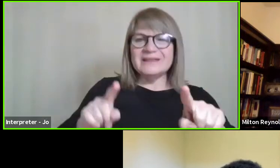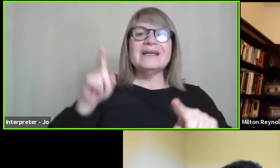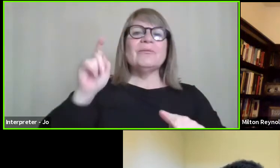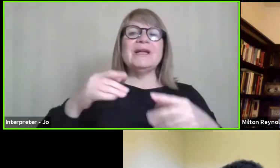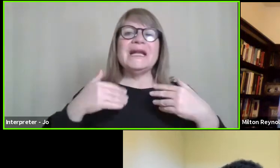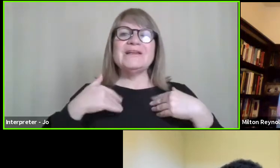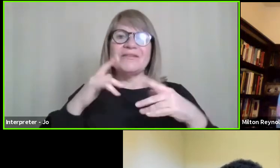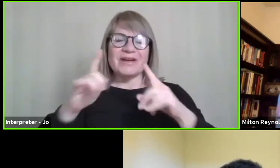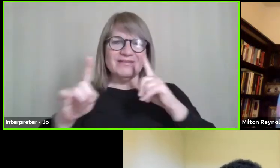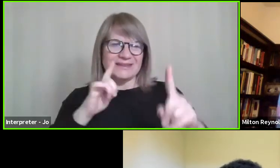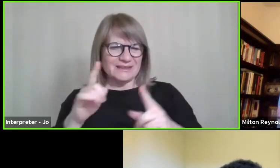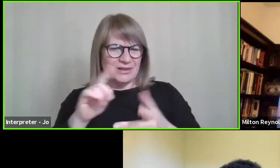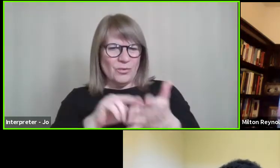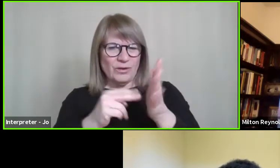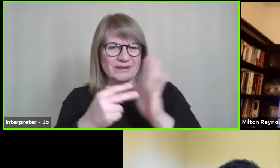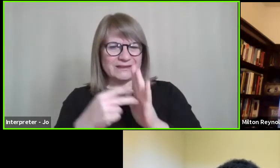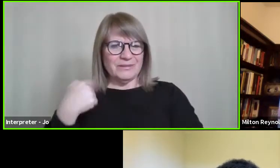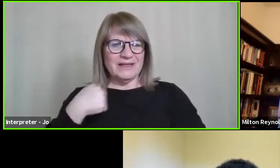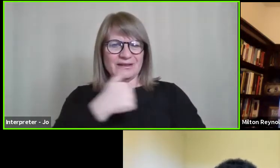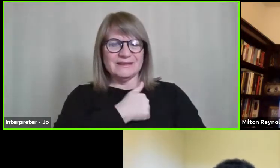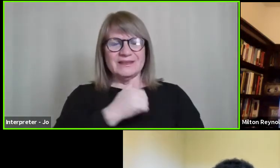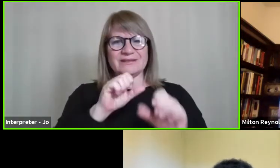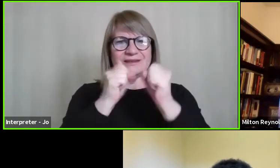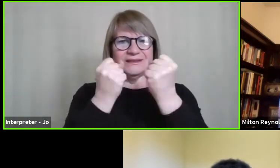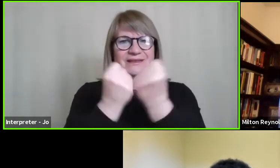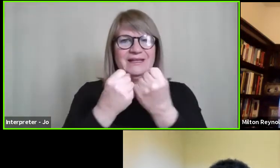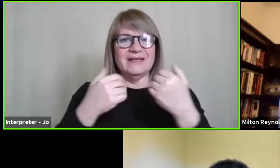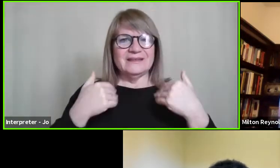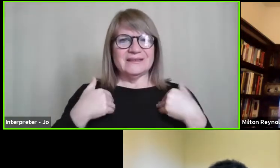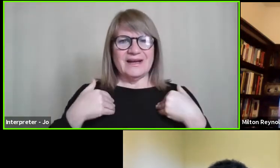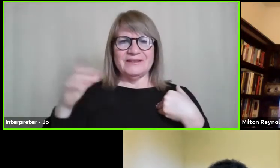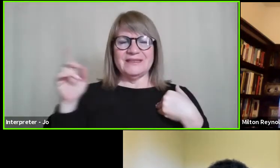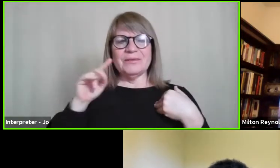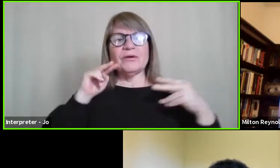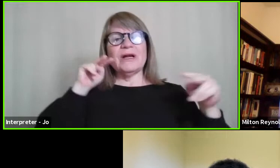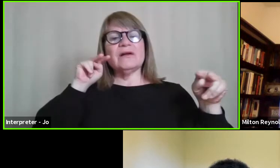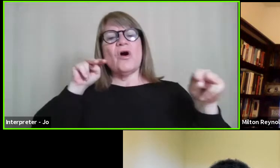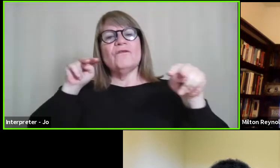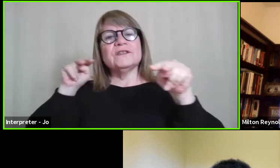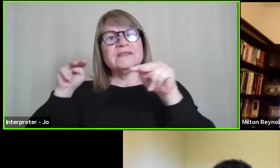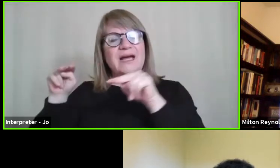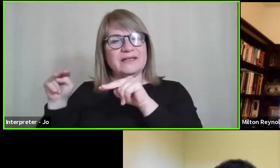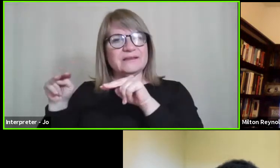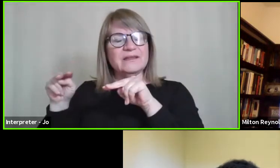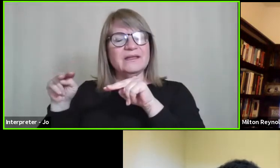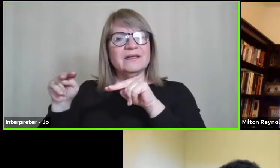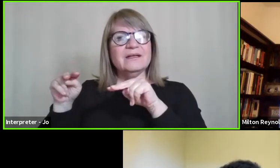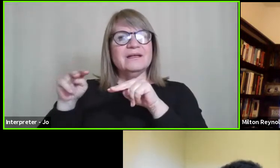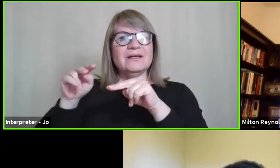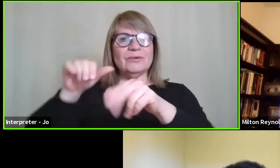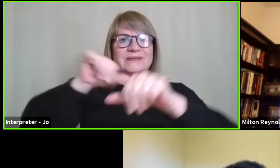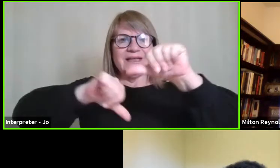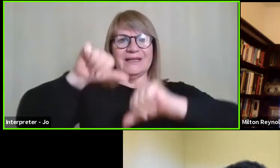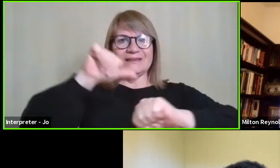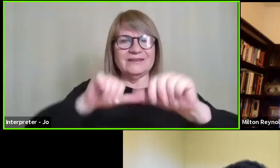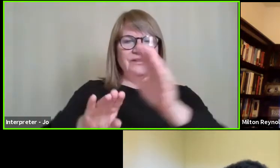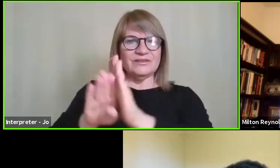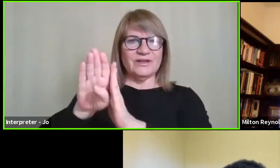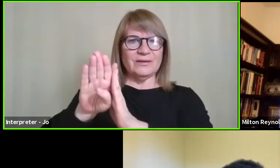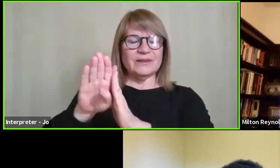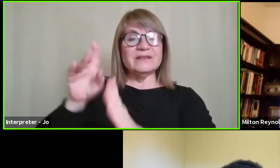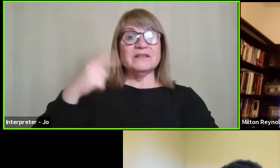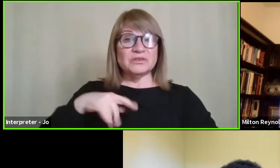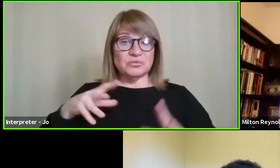mean for us as a society to have some type of democratic oversight over scientific development so that we can embrace the